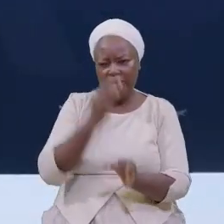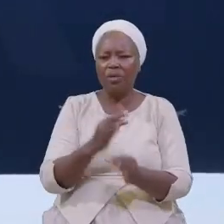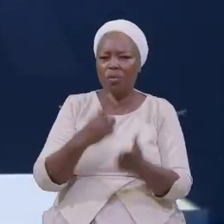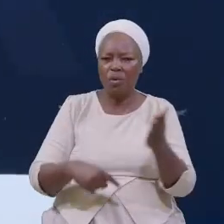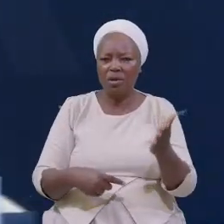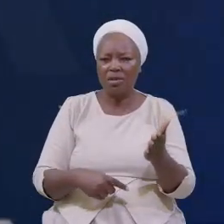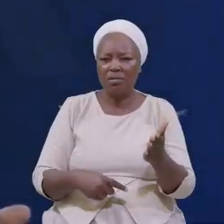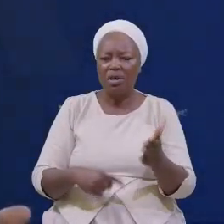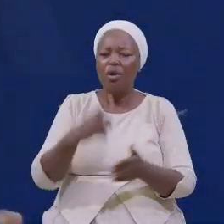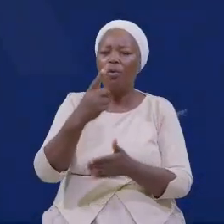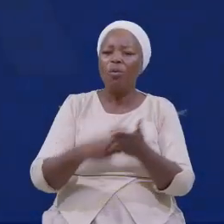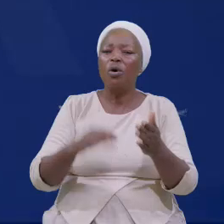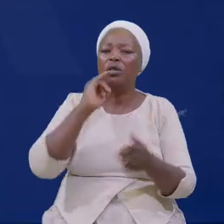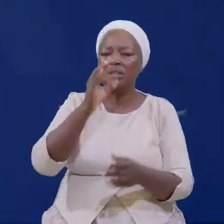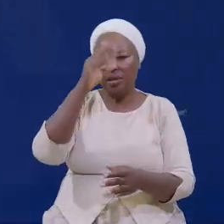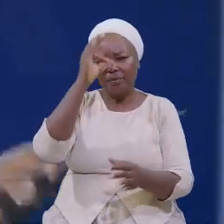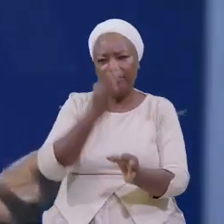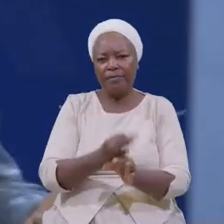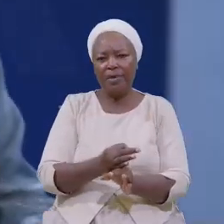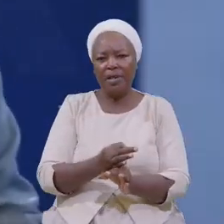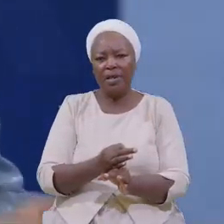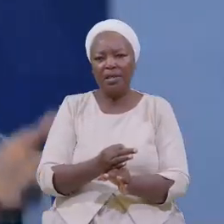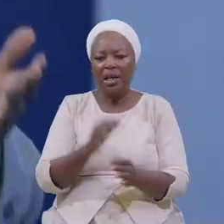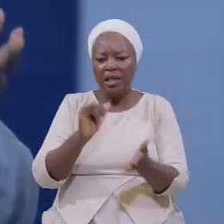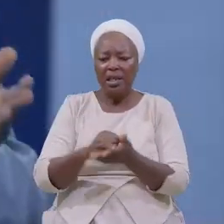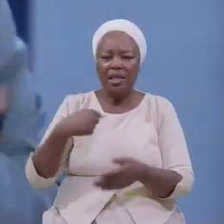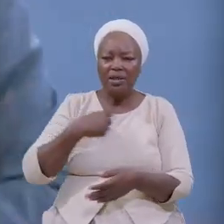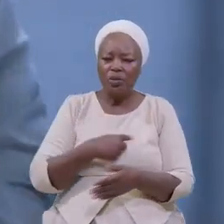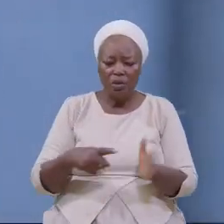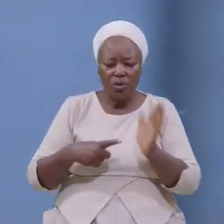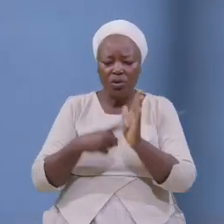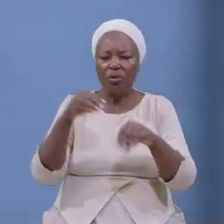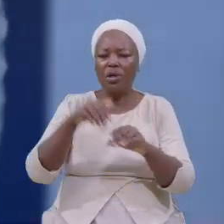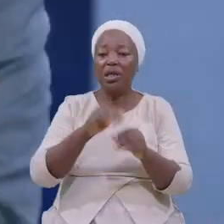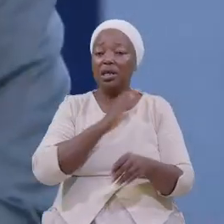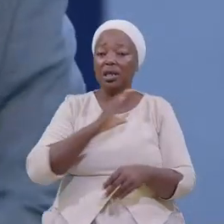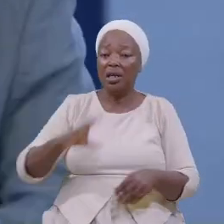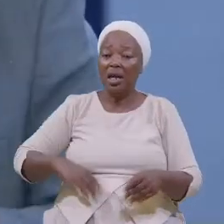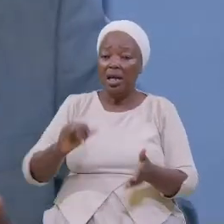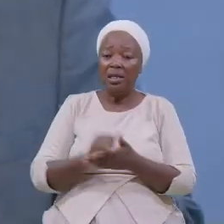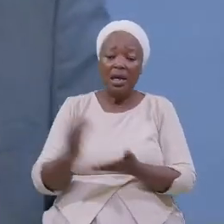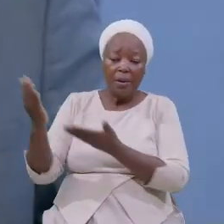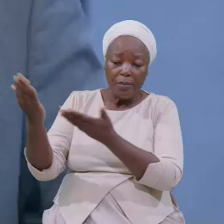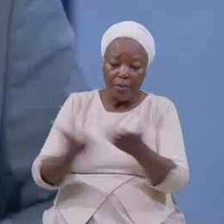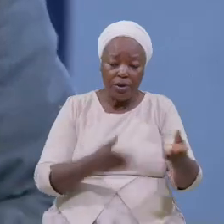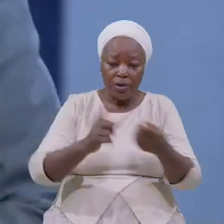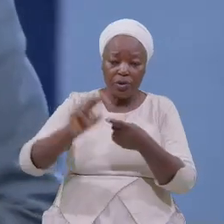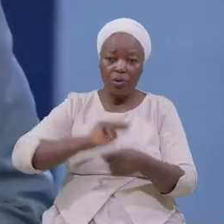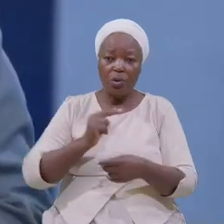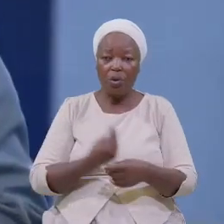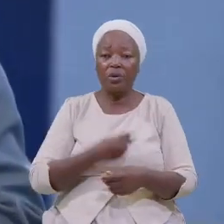What's faith that we manifest in Christ that gets us